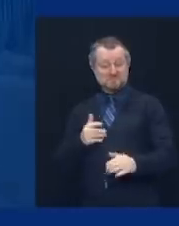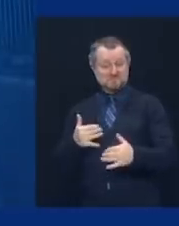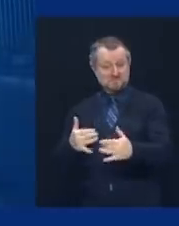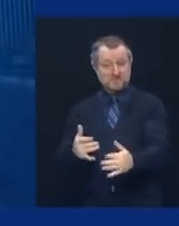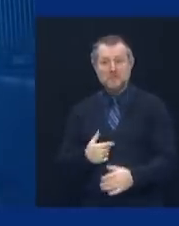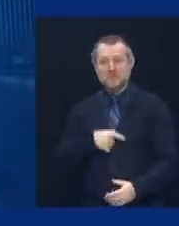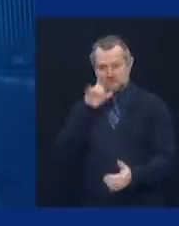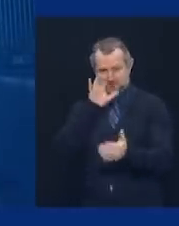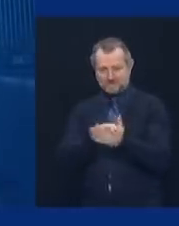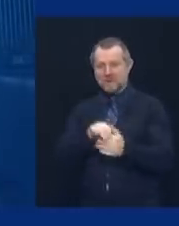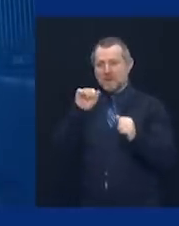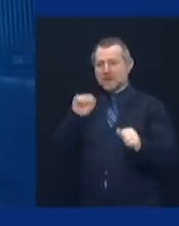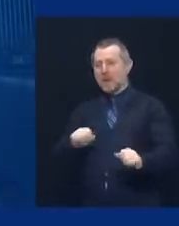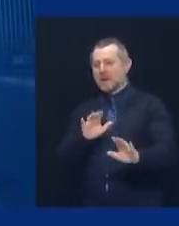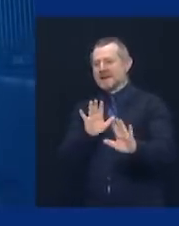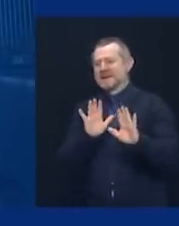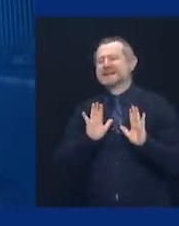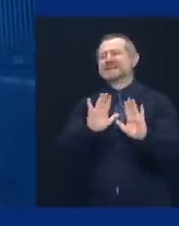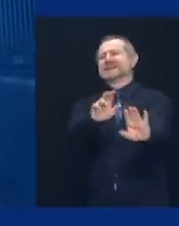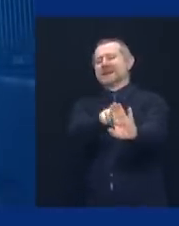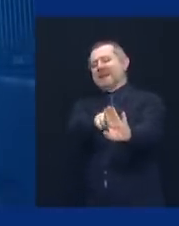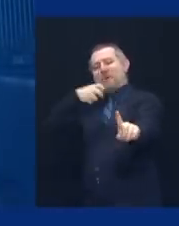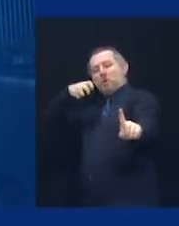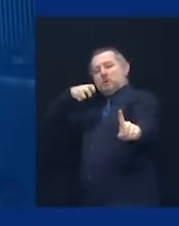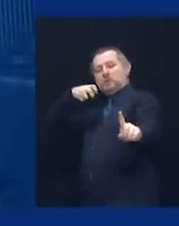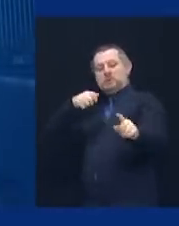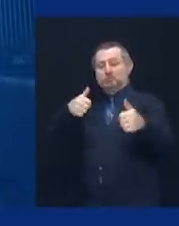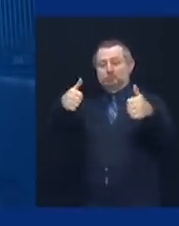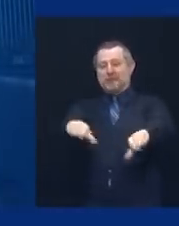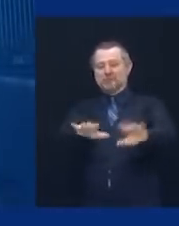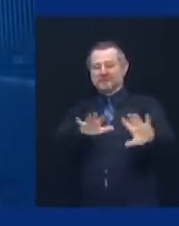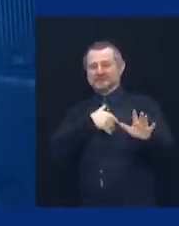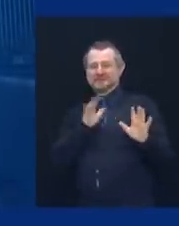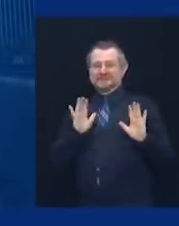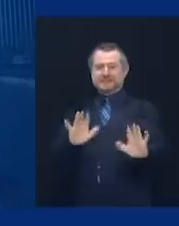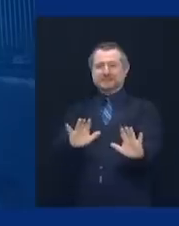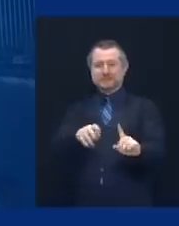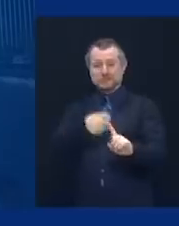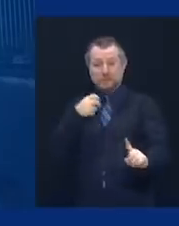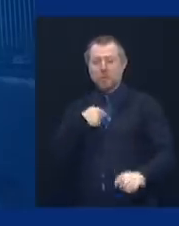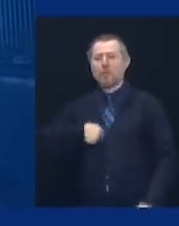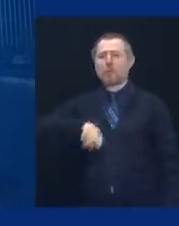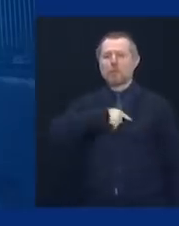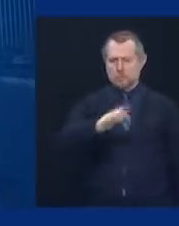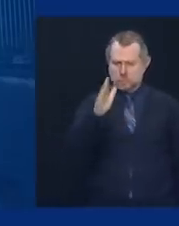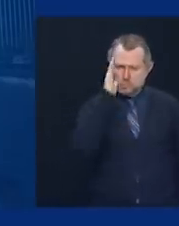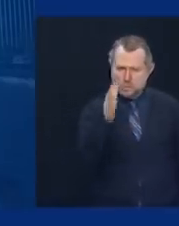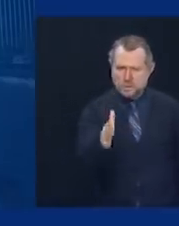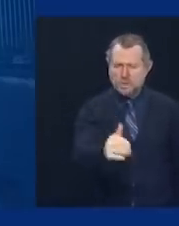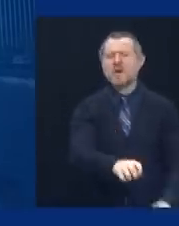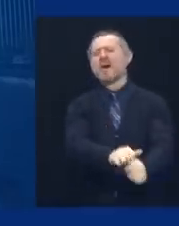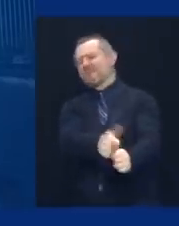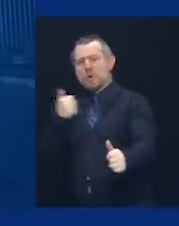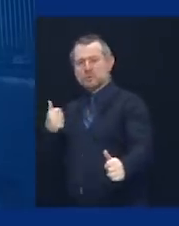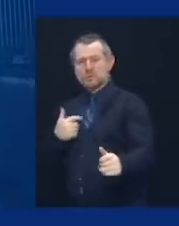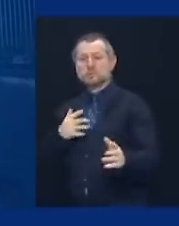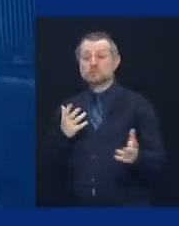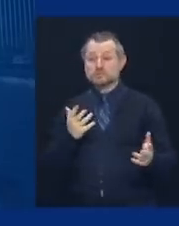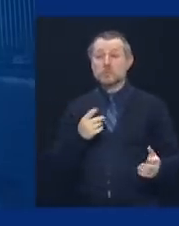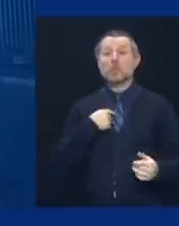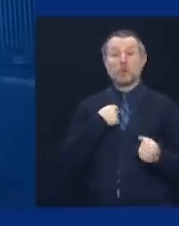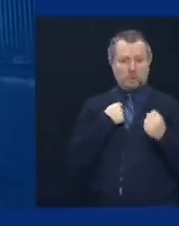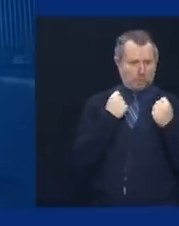shutdown, and I believe we will avoid a shutdown. I'll go that far. I understand local officials are warning